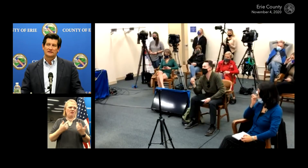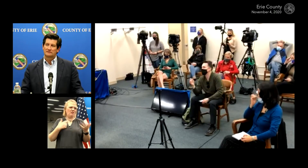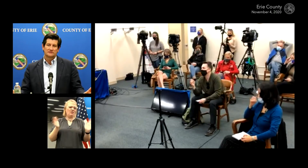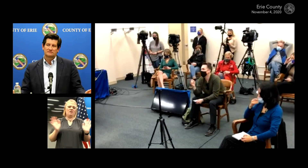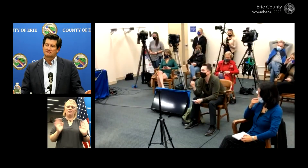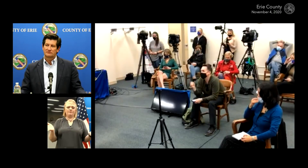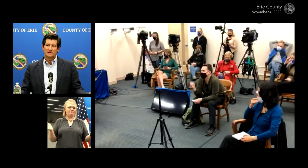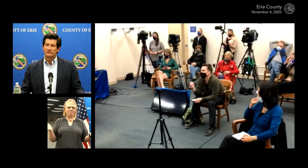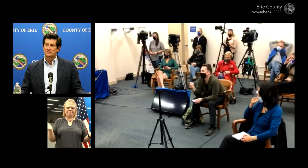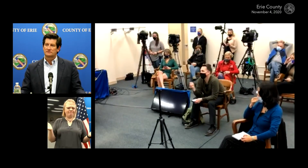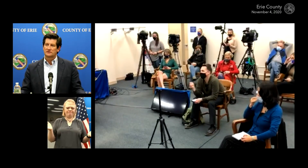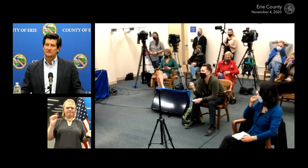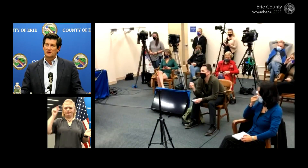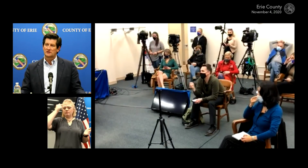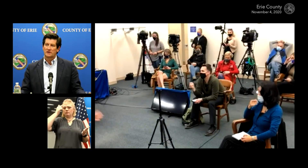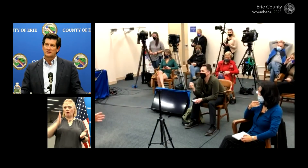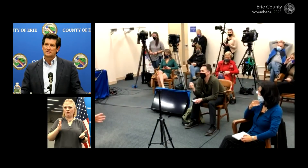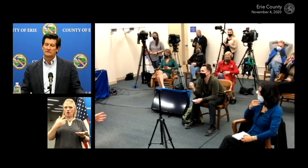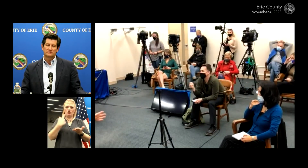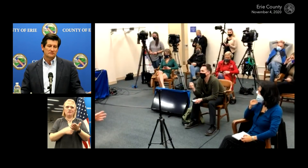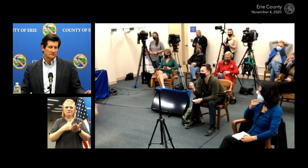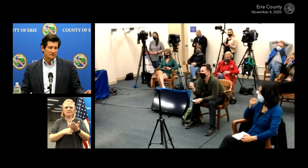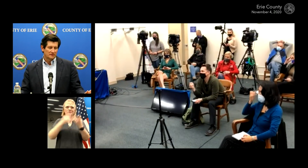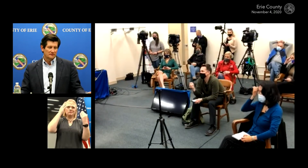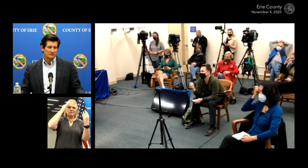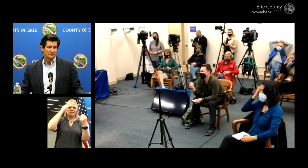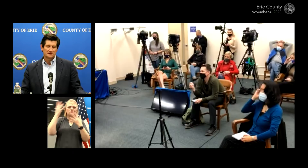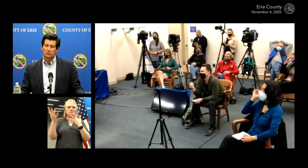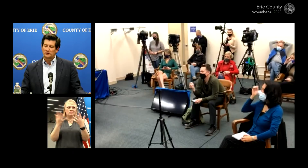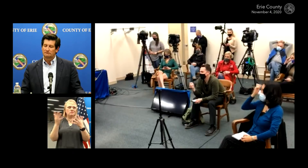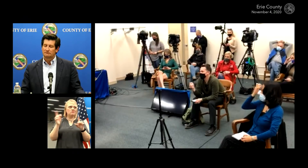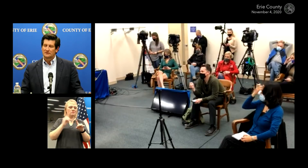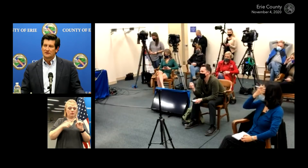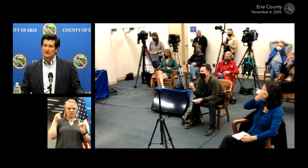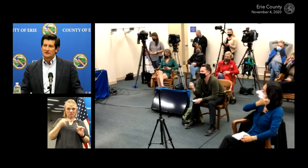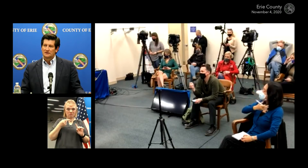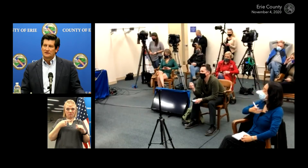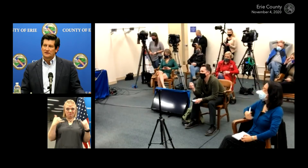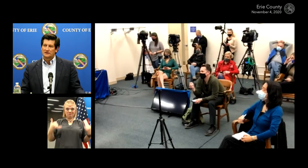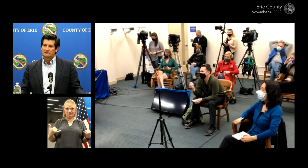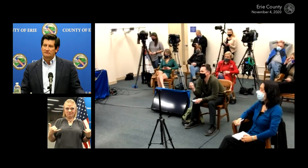going to, I'm just, the governor's talking about it. At this point,